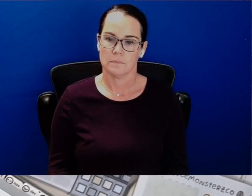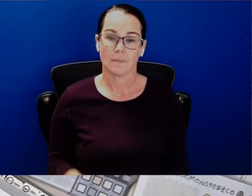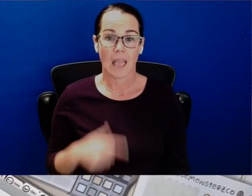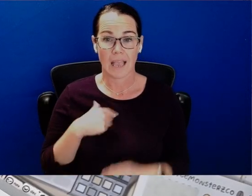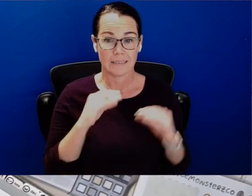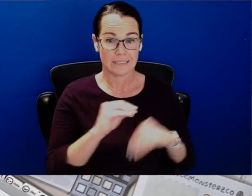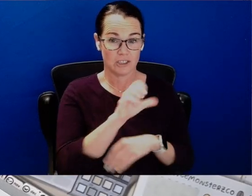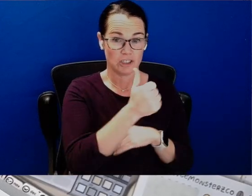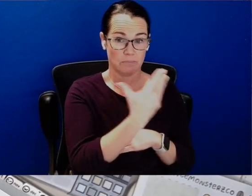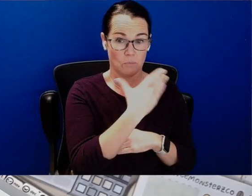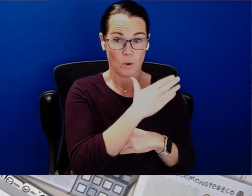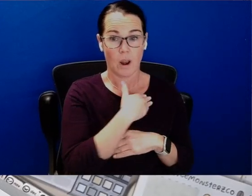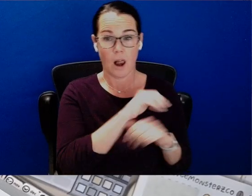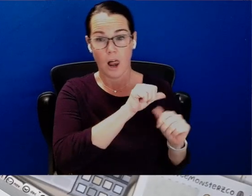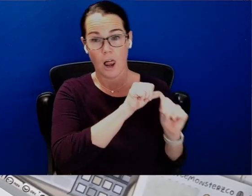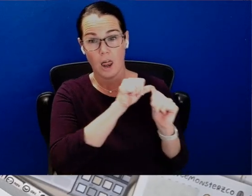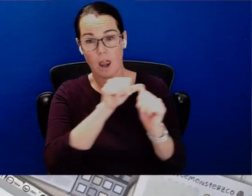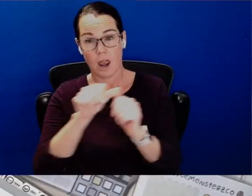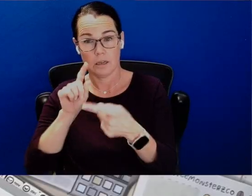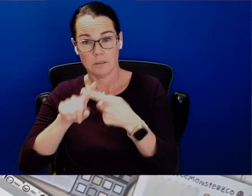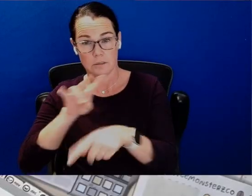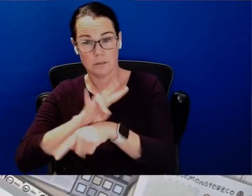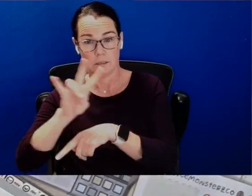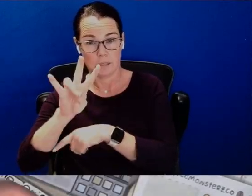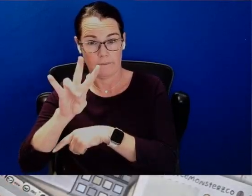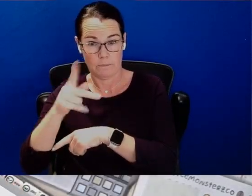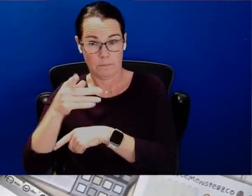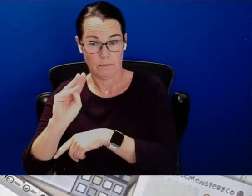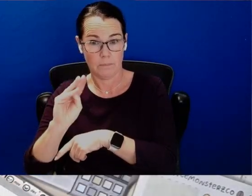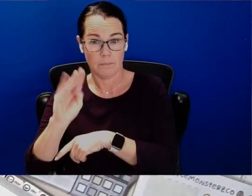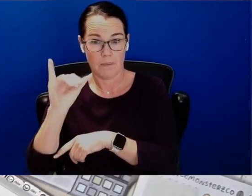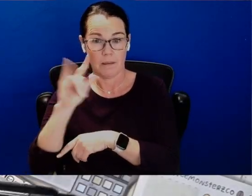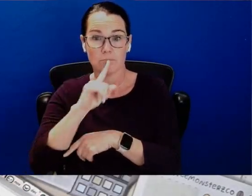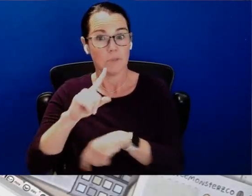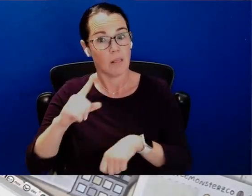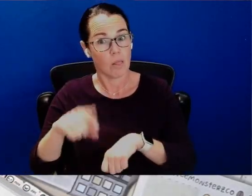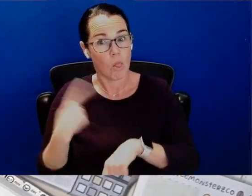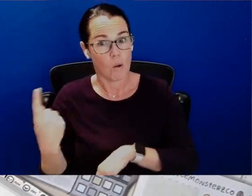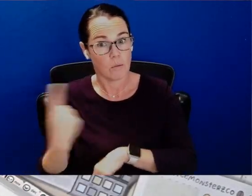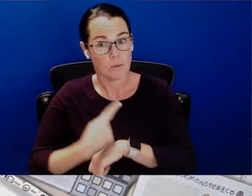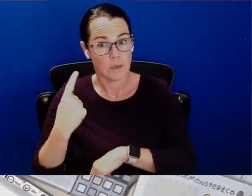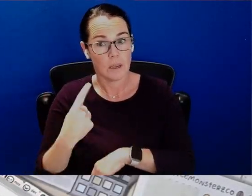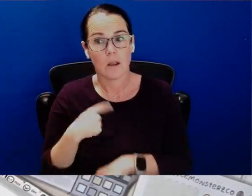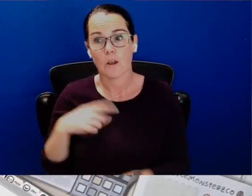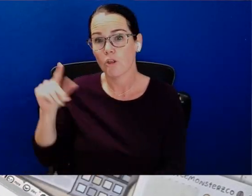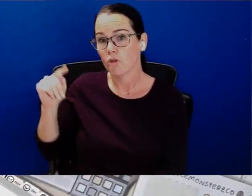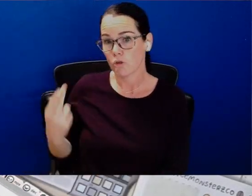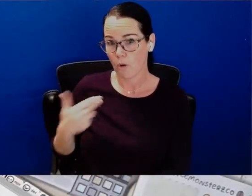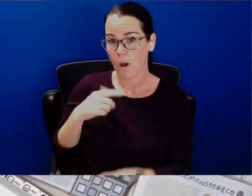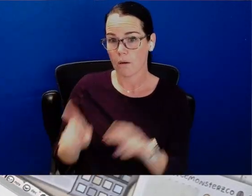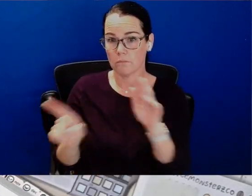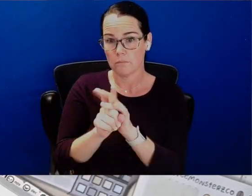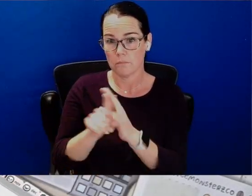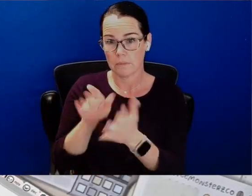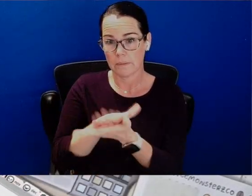I teach from 10 to 7 that day. It's a long day. On Thursdays, I'm there.